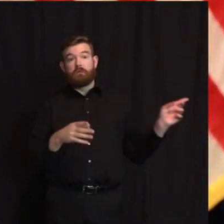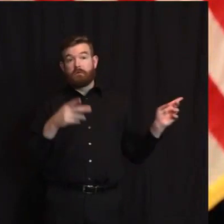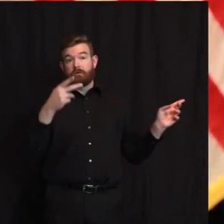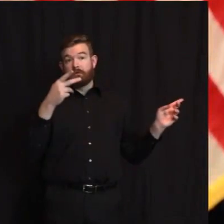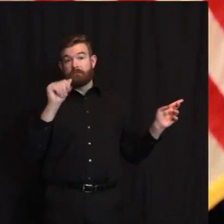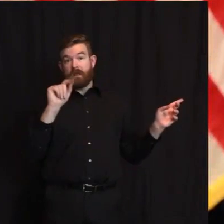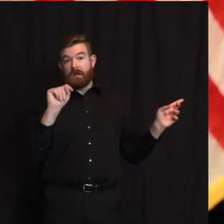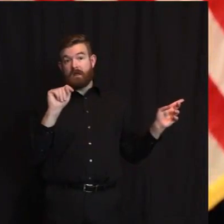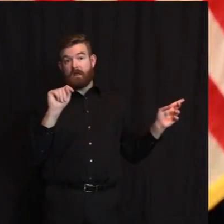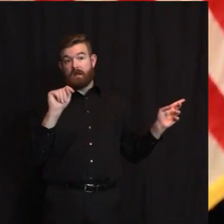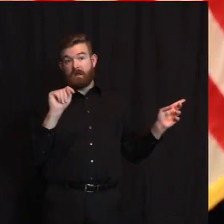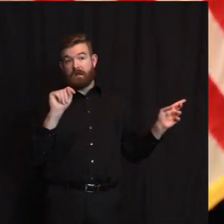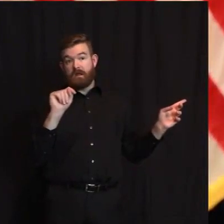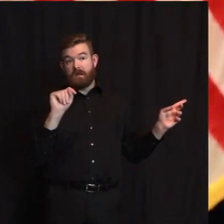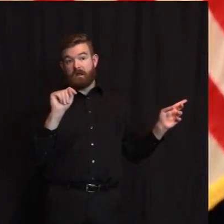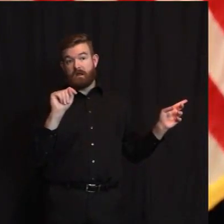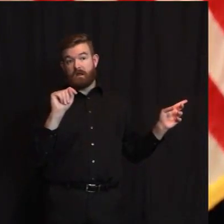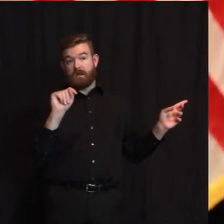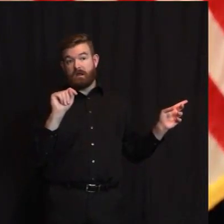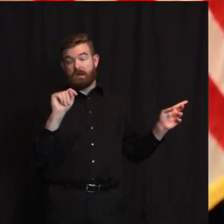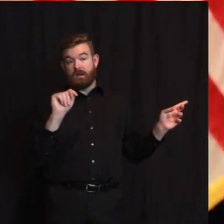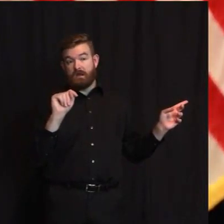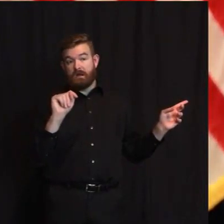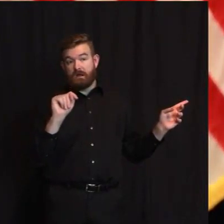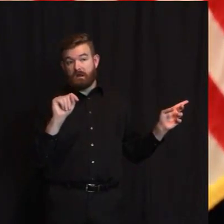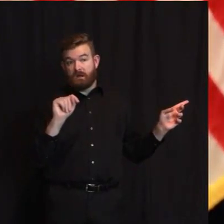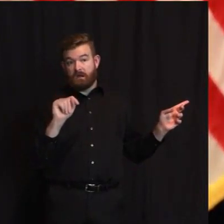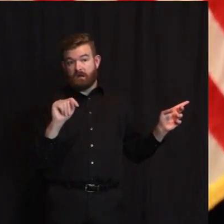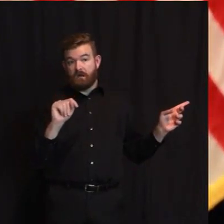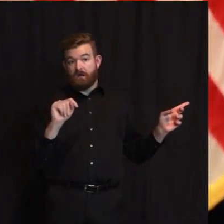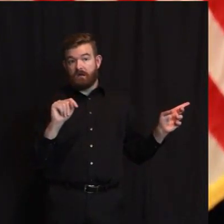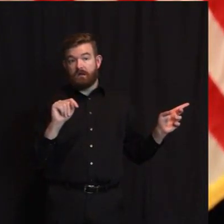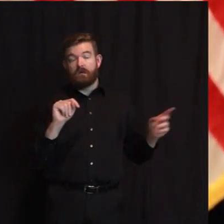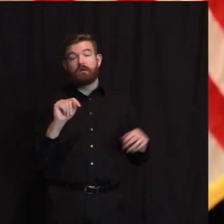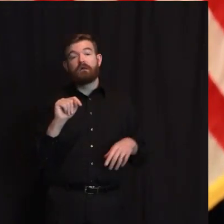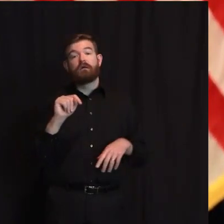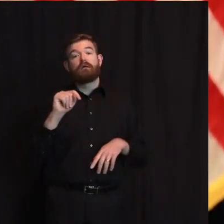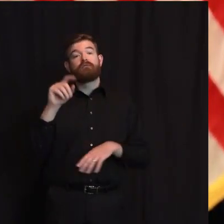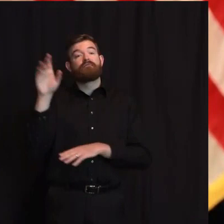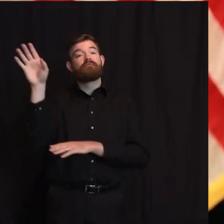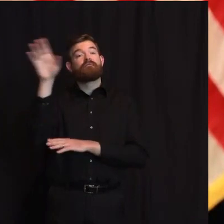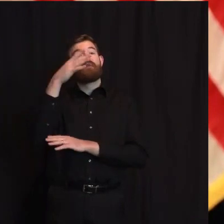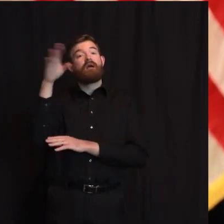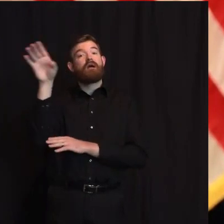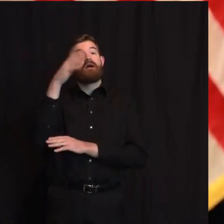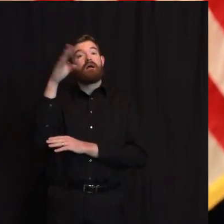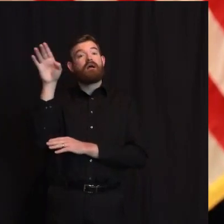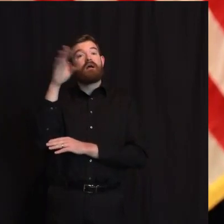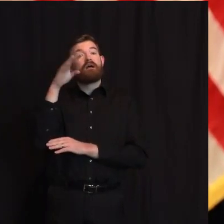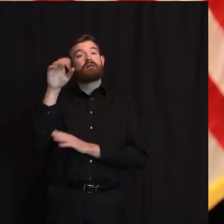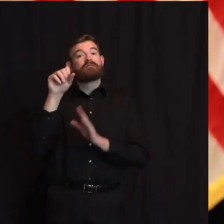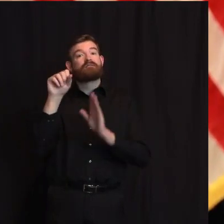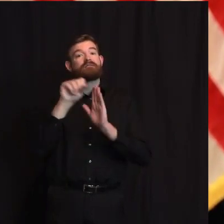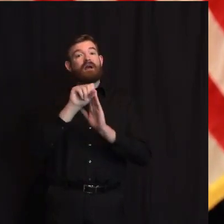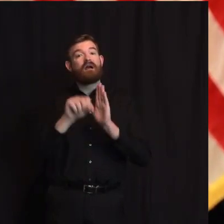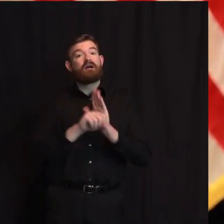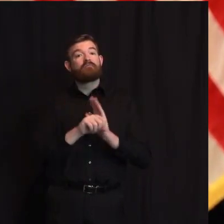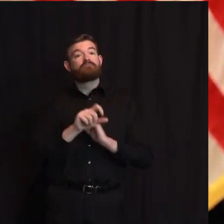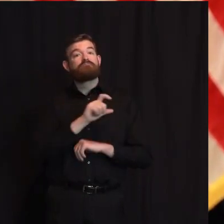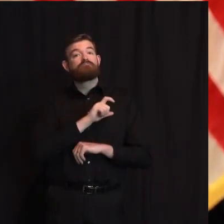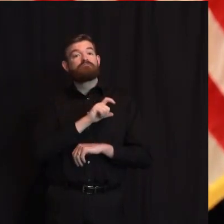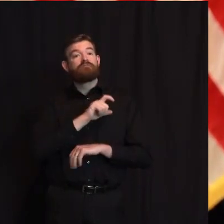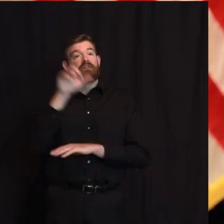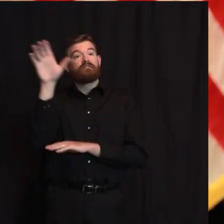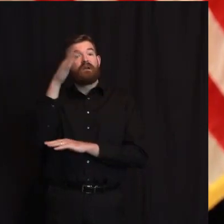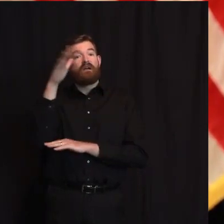flying NJ Transit Police colors today. So I want to give Chief Chris Tresillo and his men and women a big shout out for all the